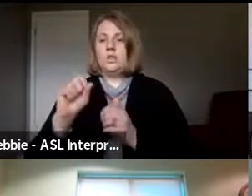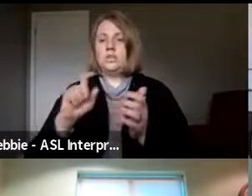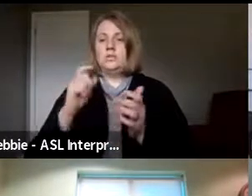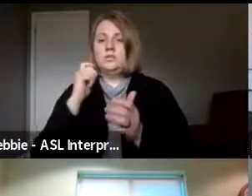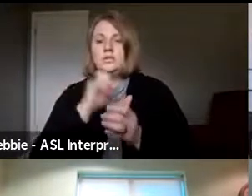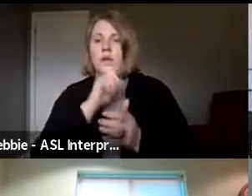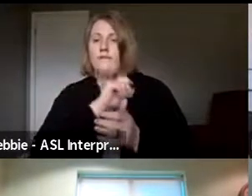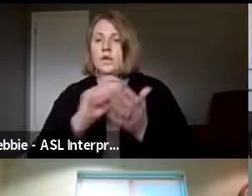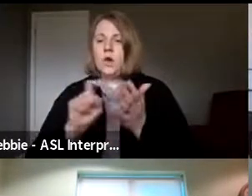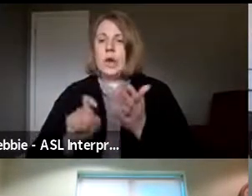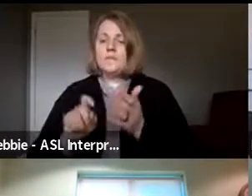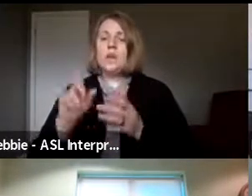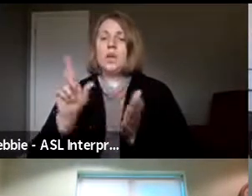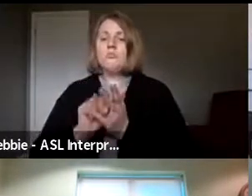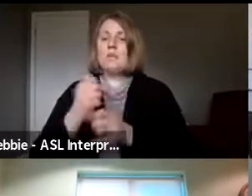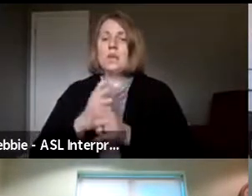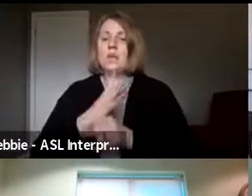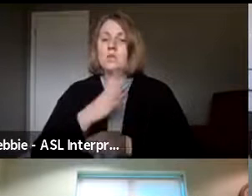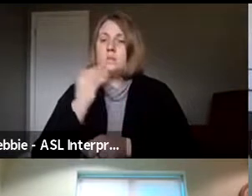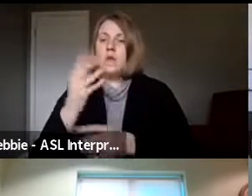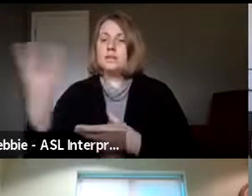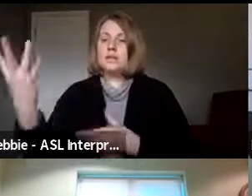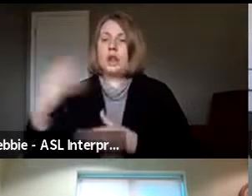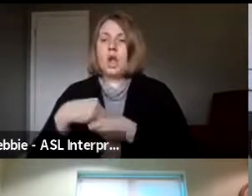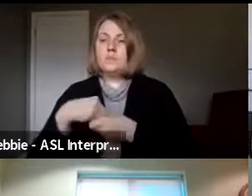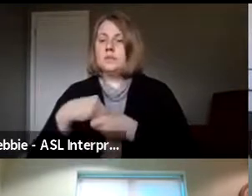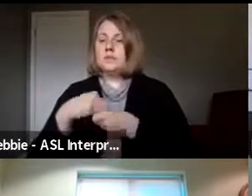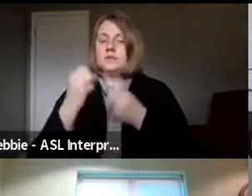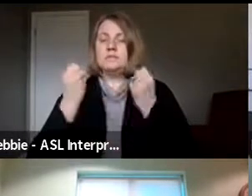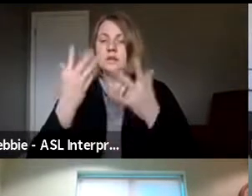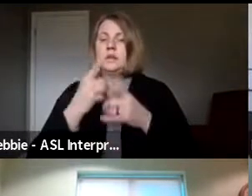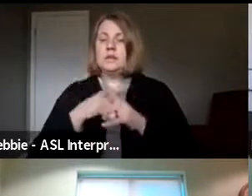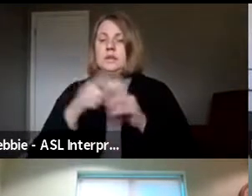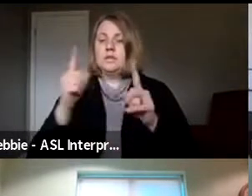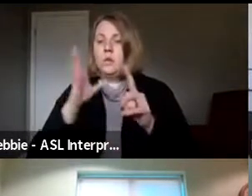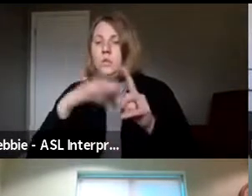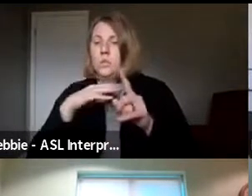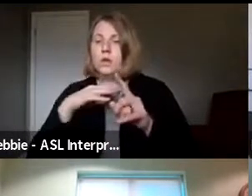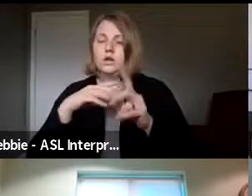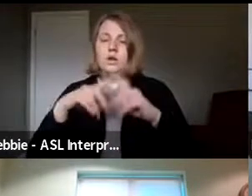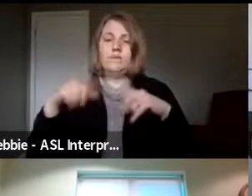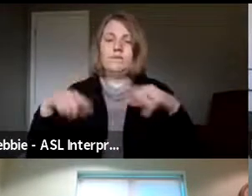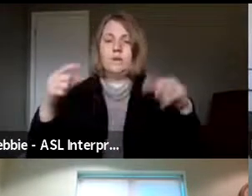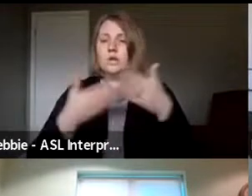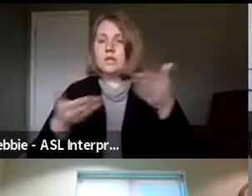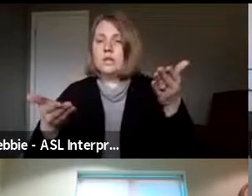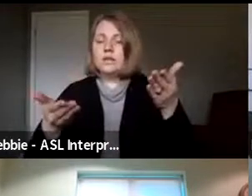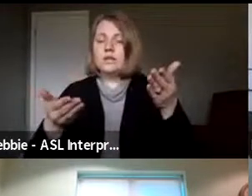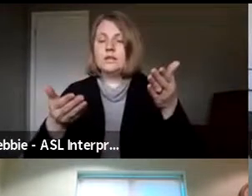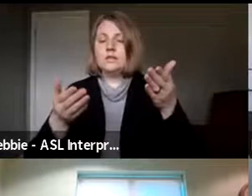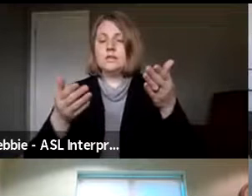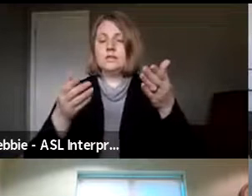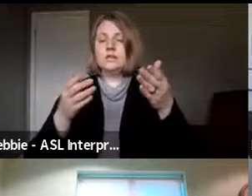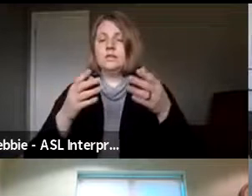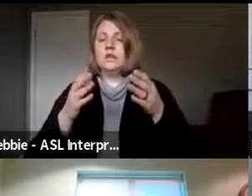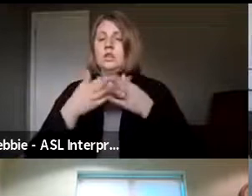printmaking is cool because it encompasses so many weird and varied things.